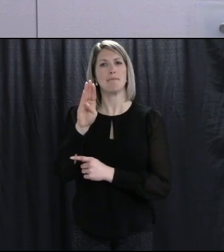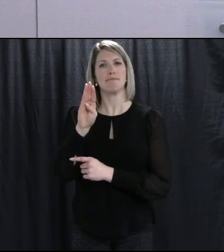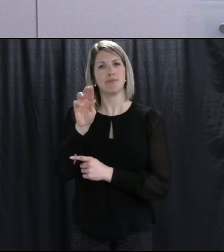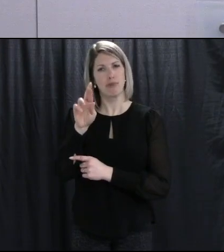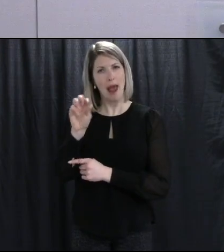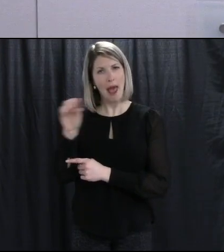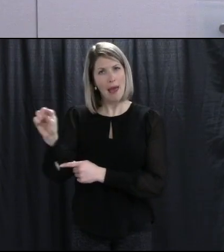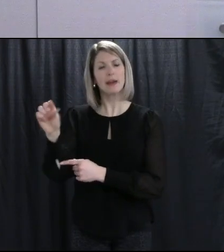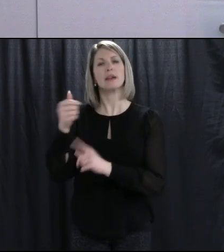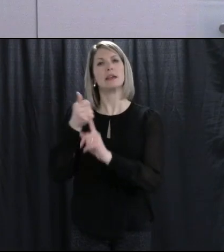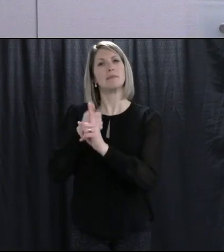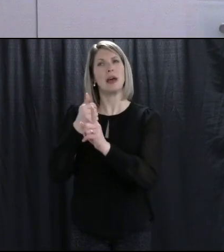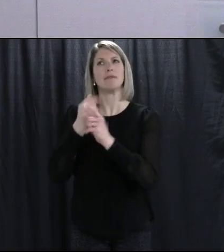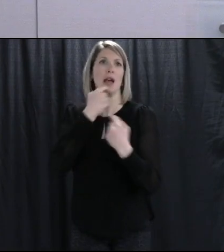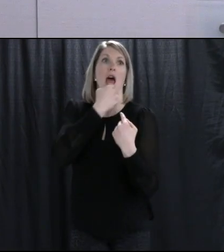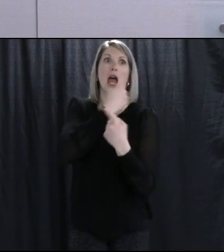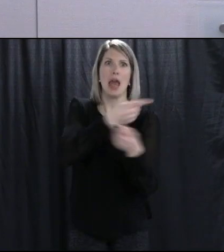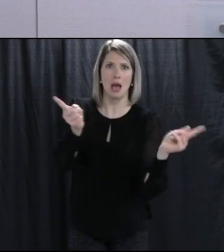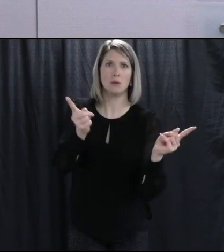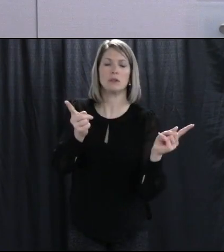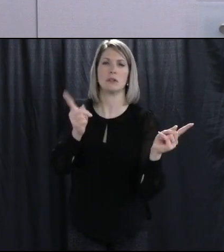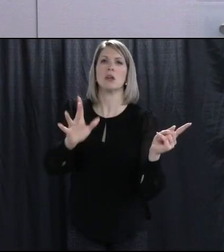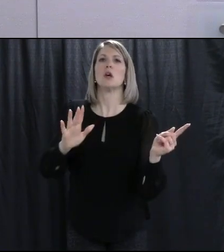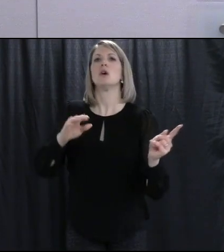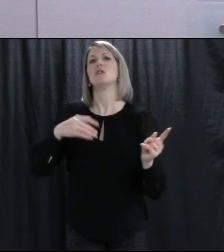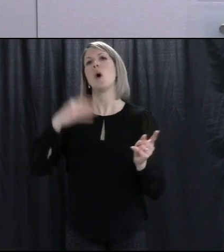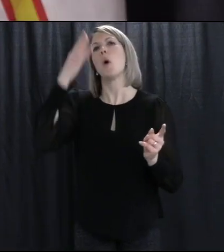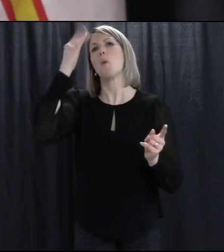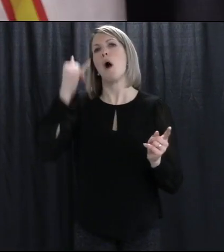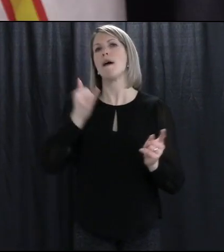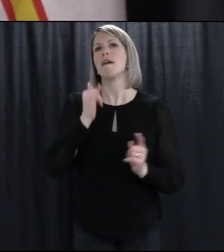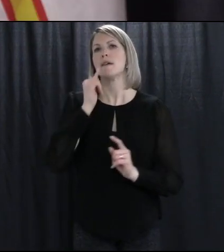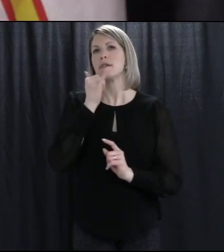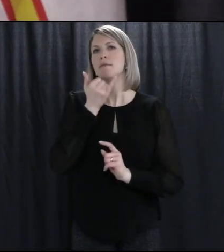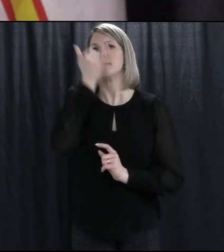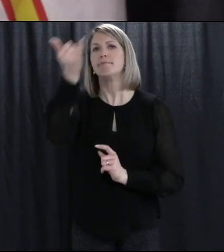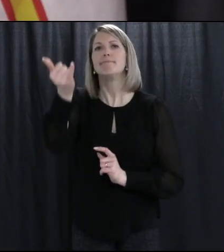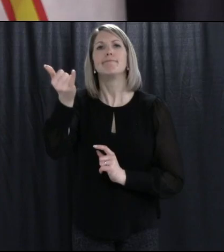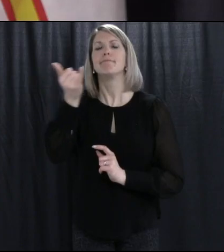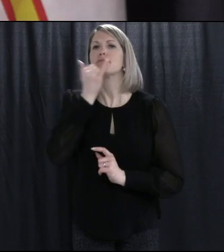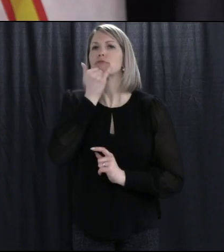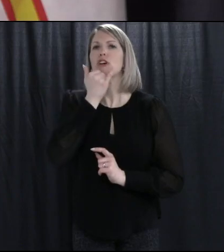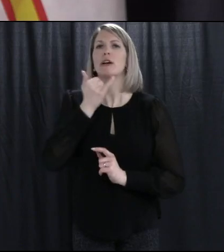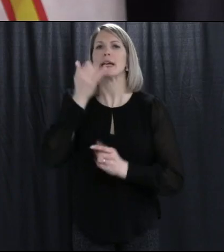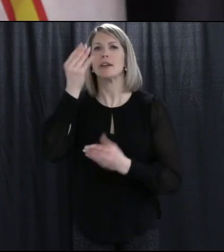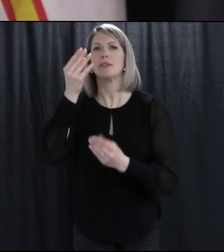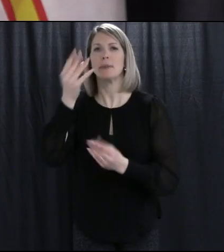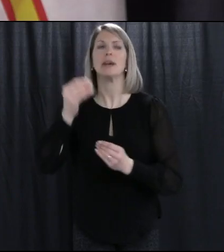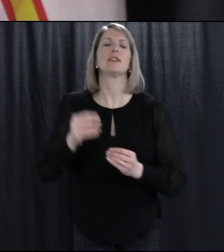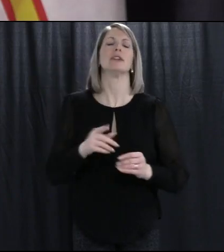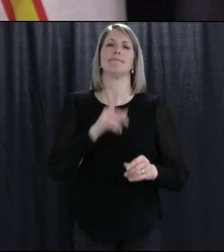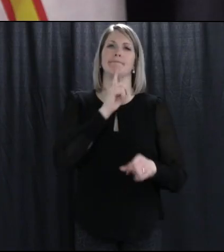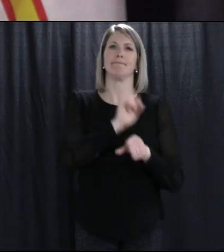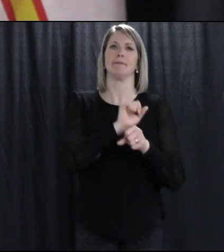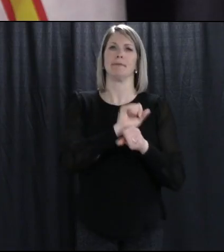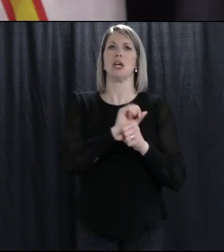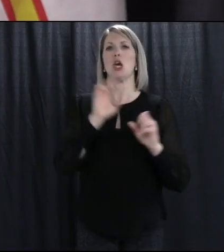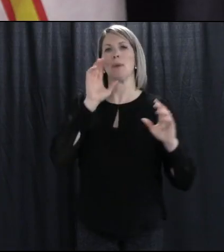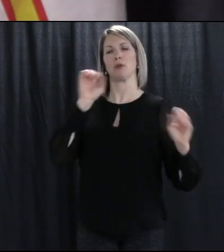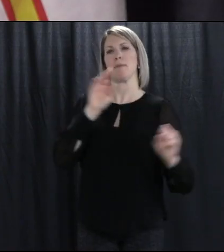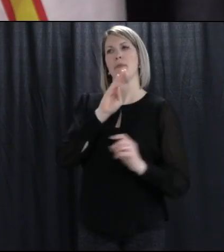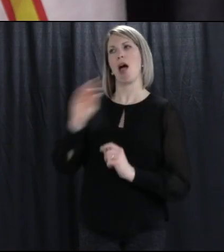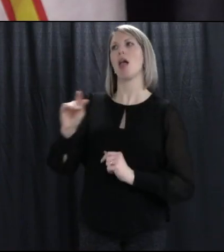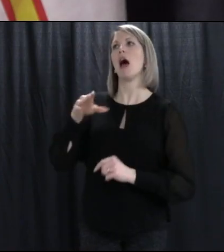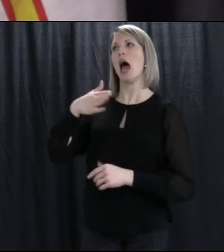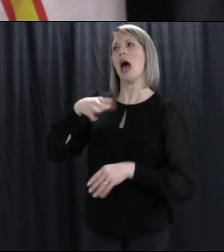any comment on that and him jumping the gun and sharing what was false information? Well, quickly apologize, the minister did, and of course and I accept